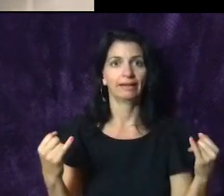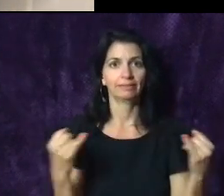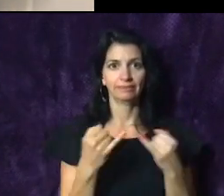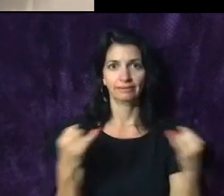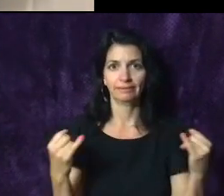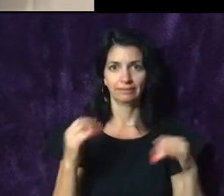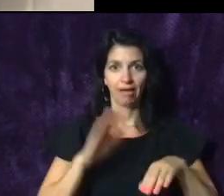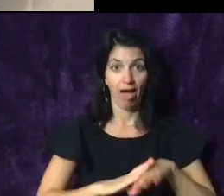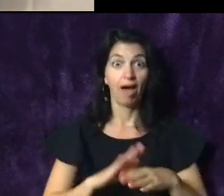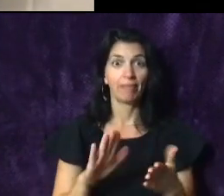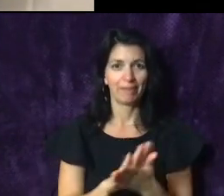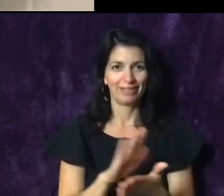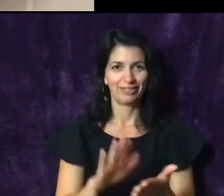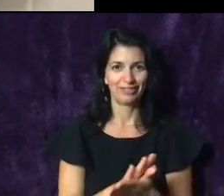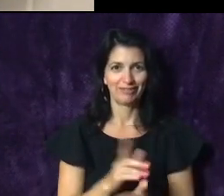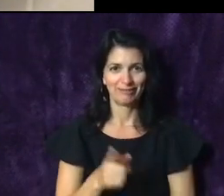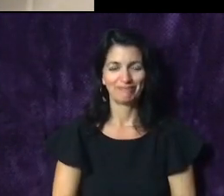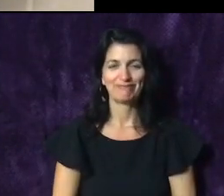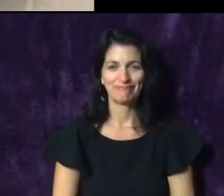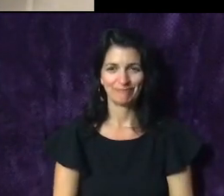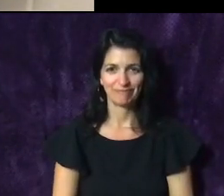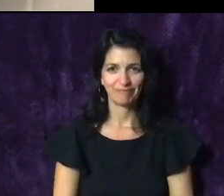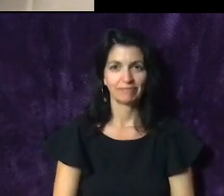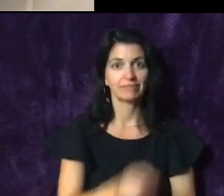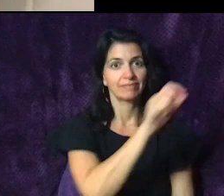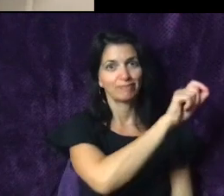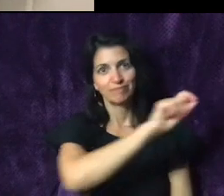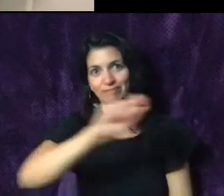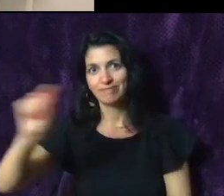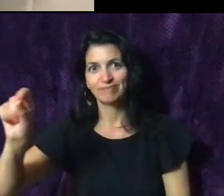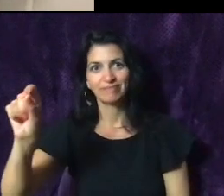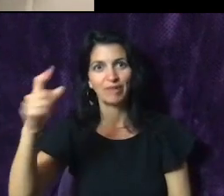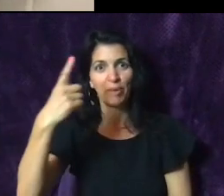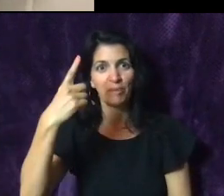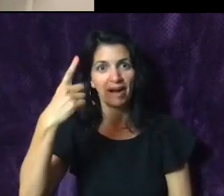page. 1,